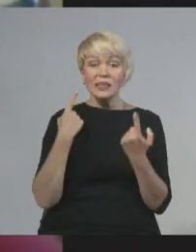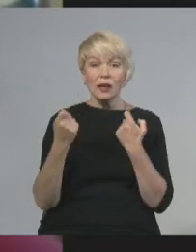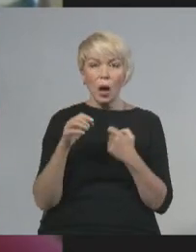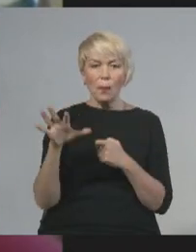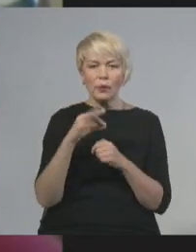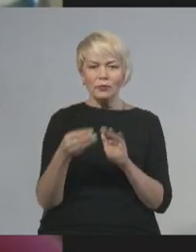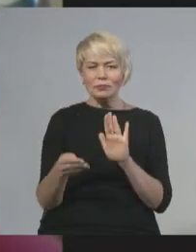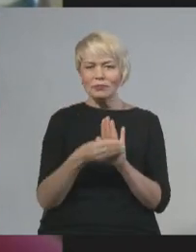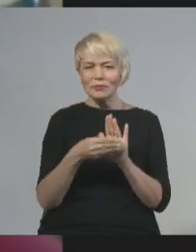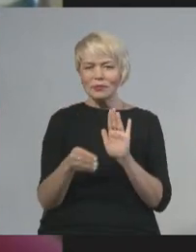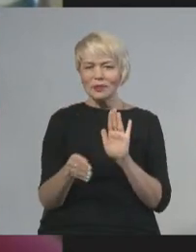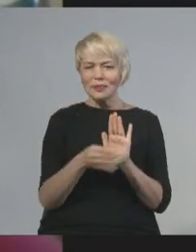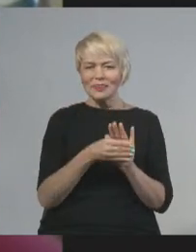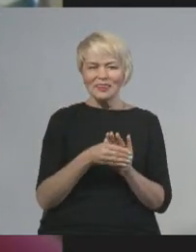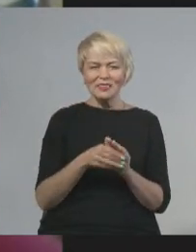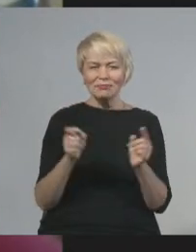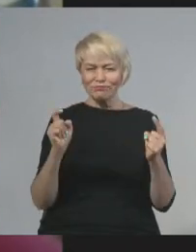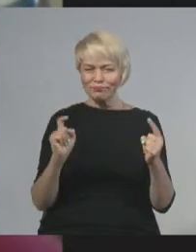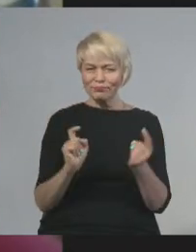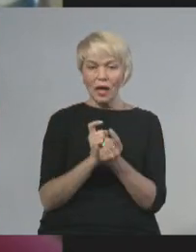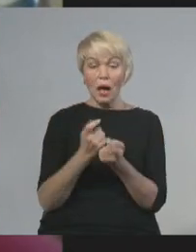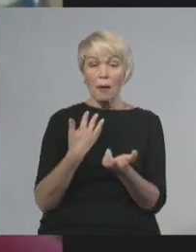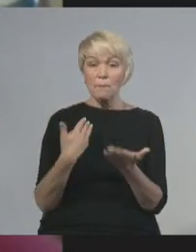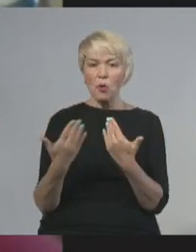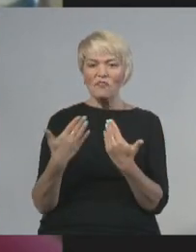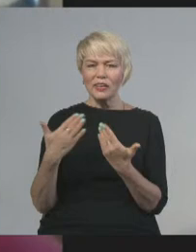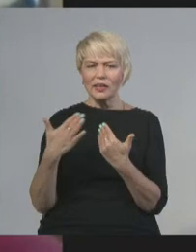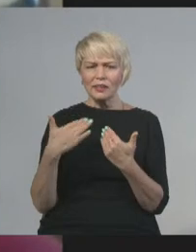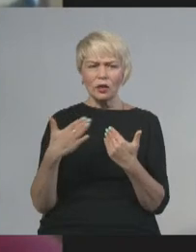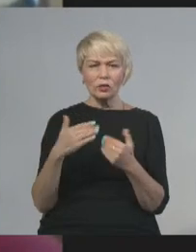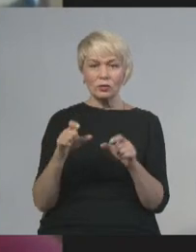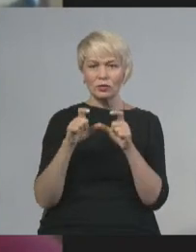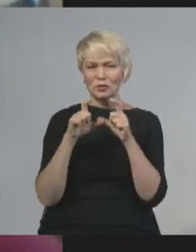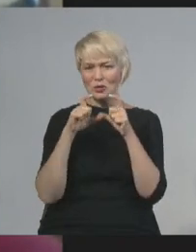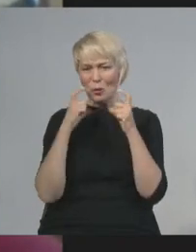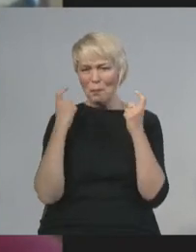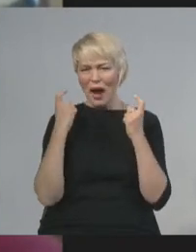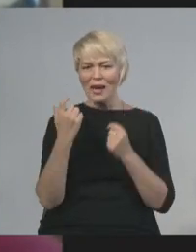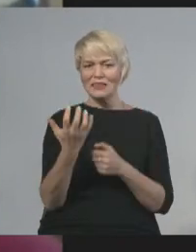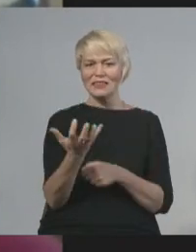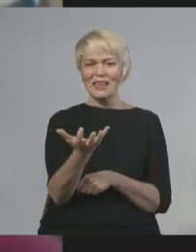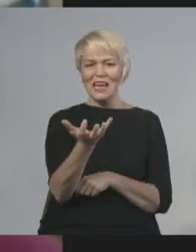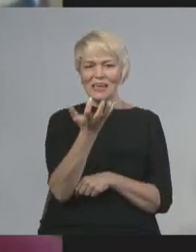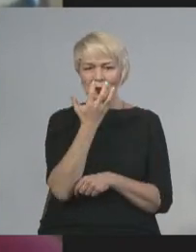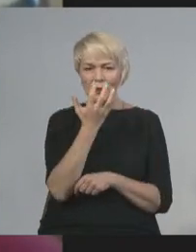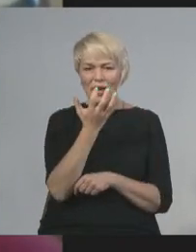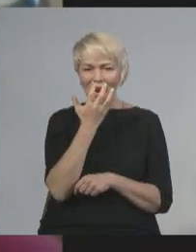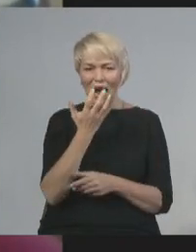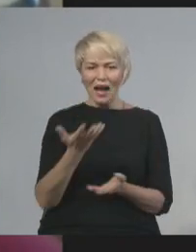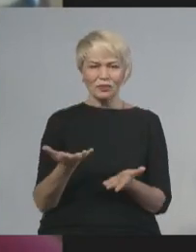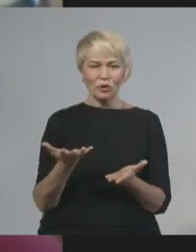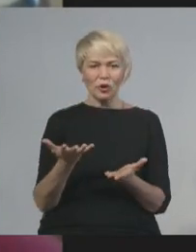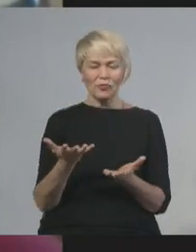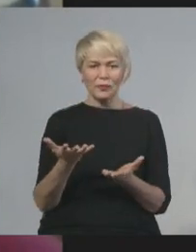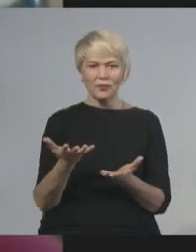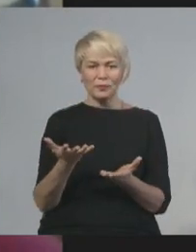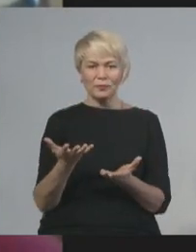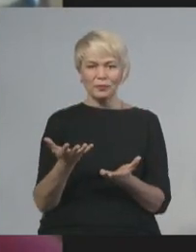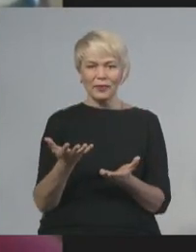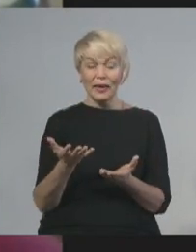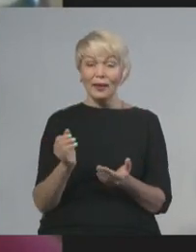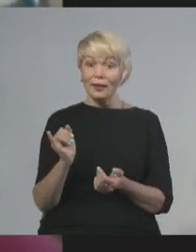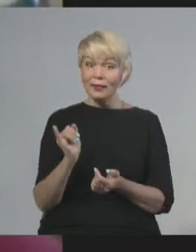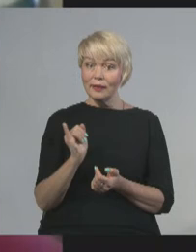uh with the with regards to masks and their respirators started to emerge and we learned that maybe not the minister of health